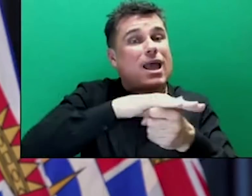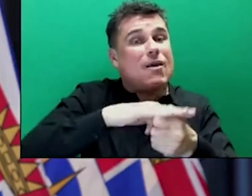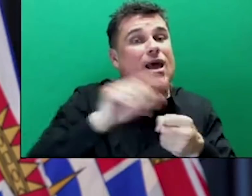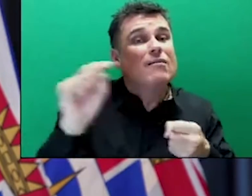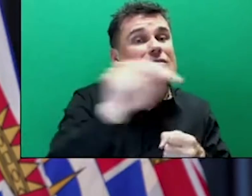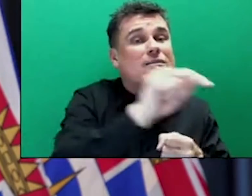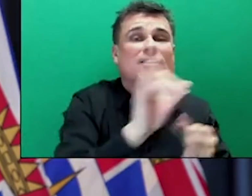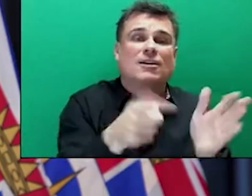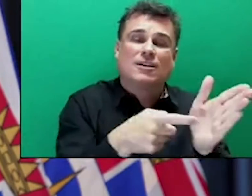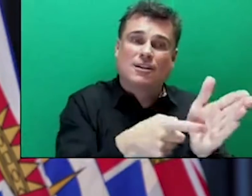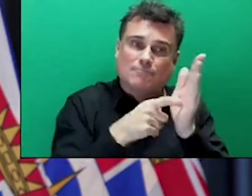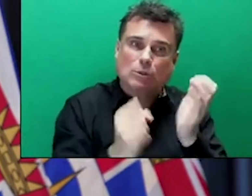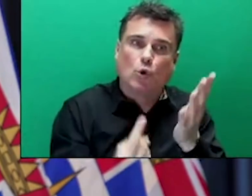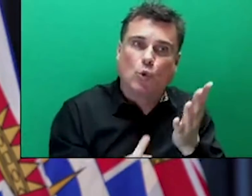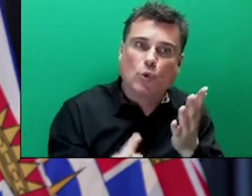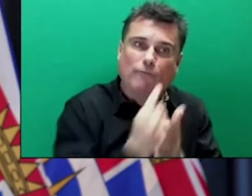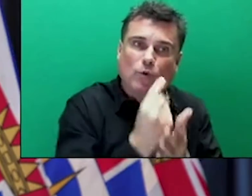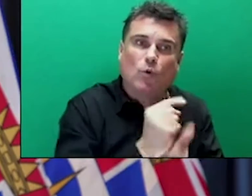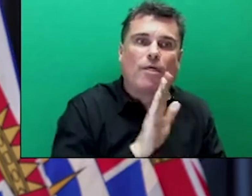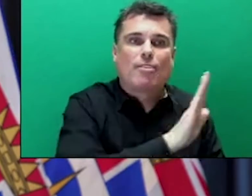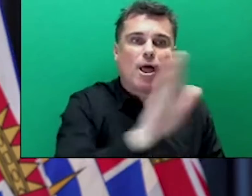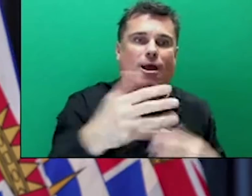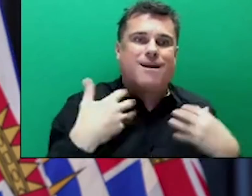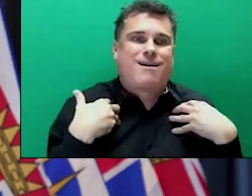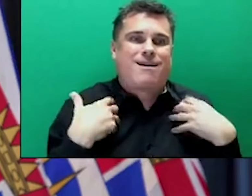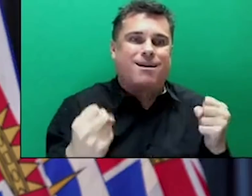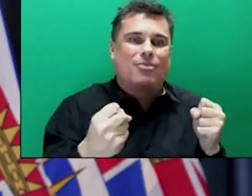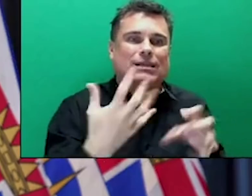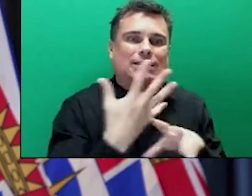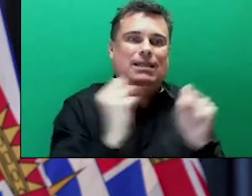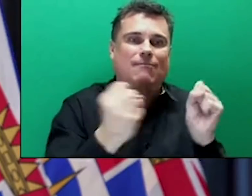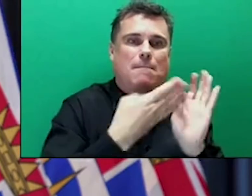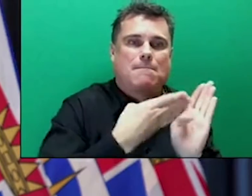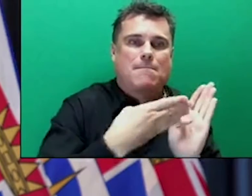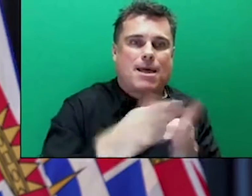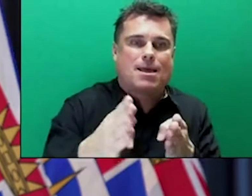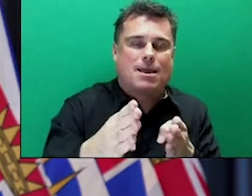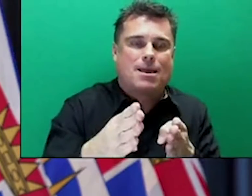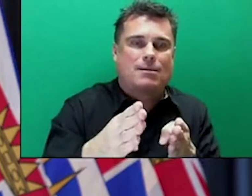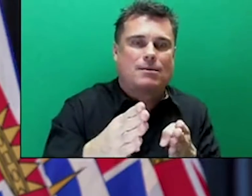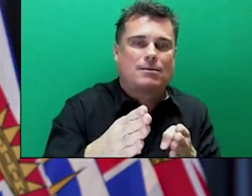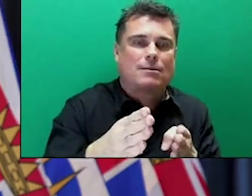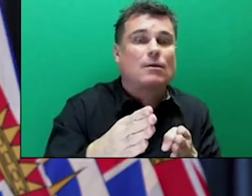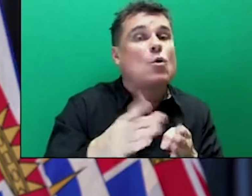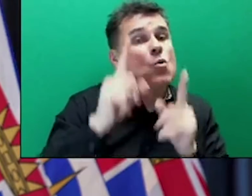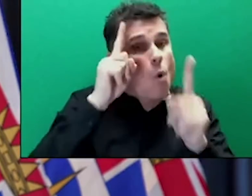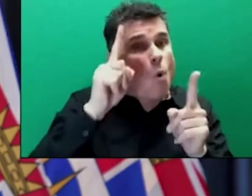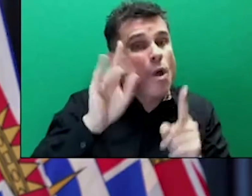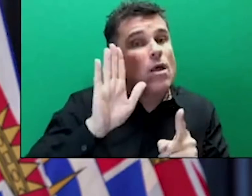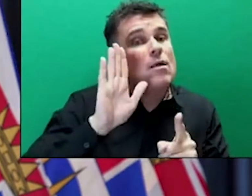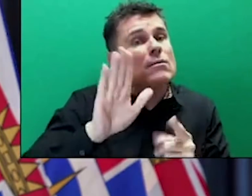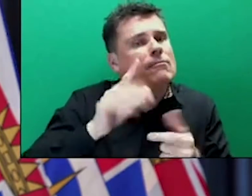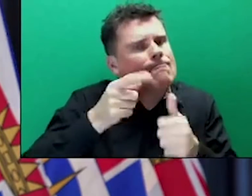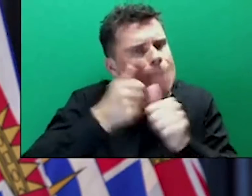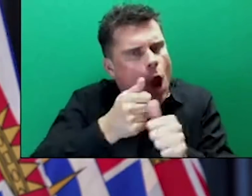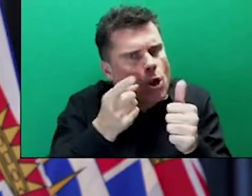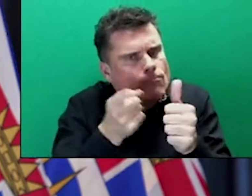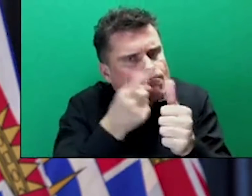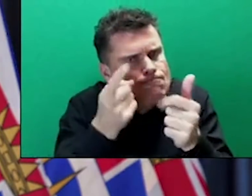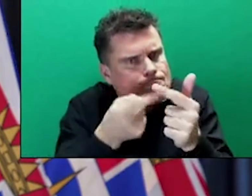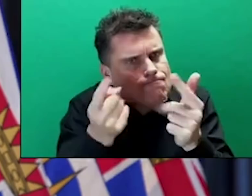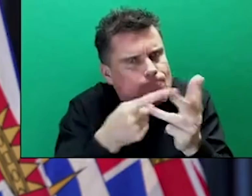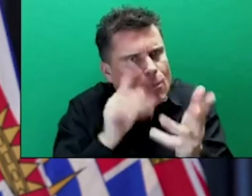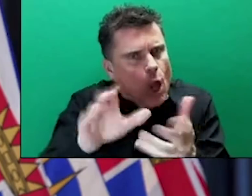checks, and encouragement that whenever feasible, workers work from home. And I mentioned 2 weeks ago that we are